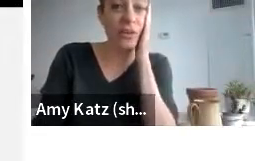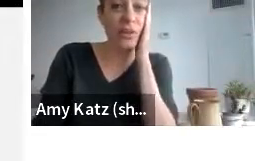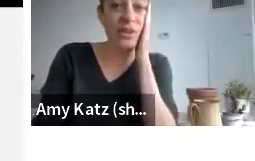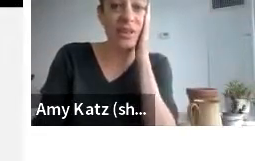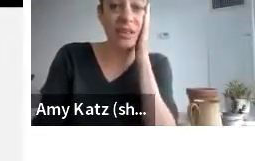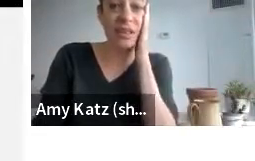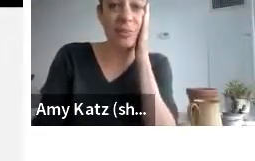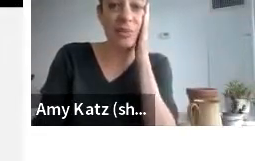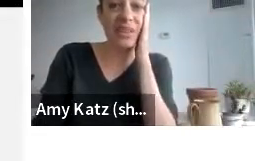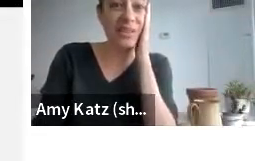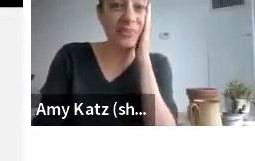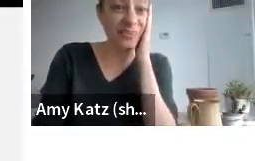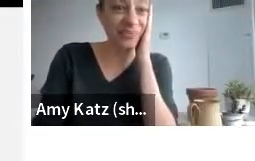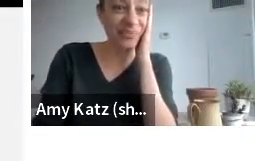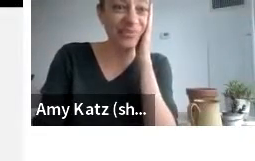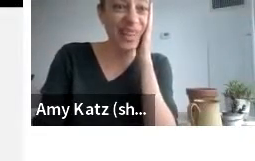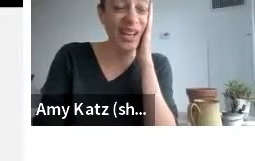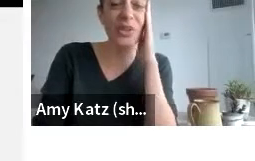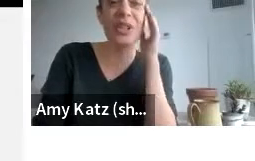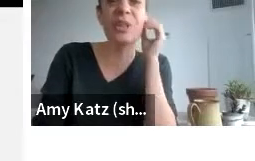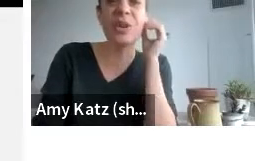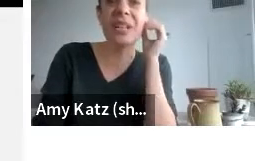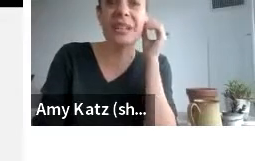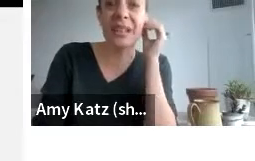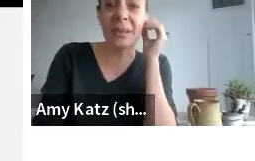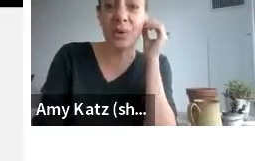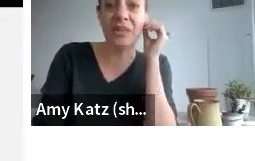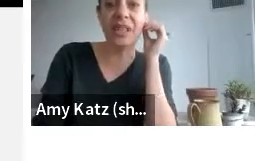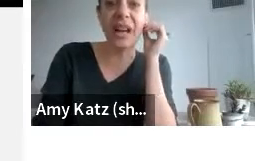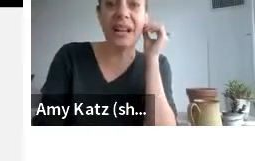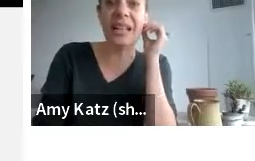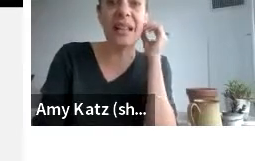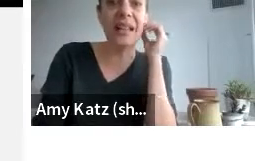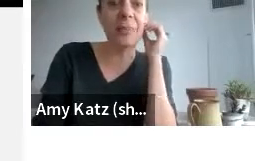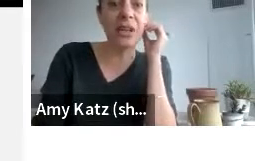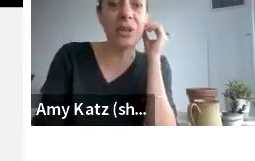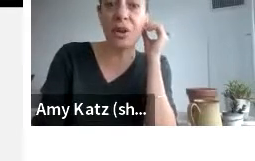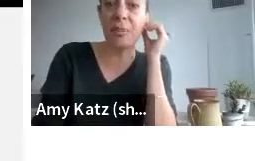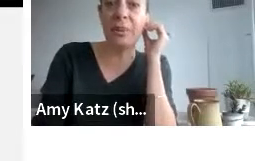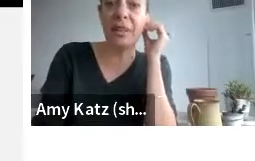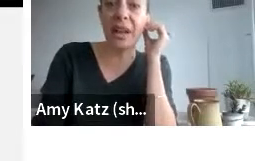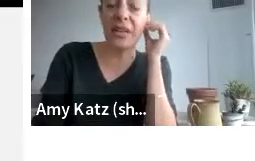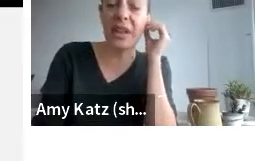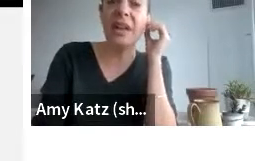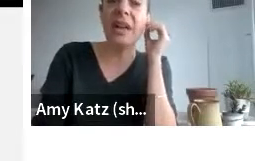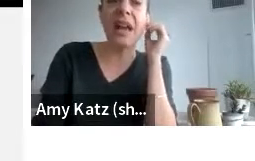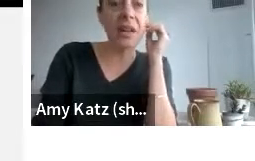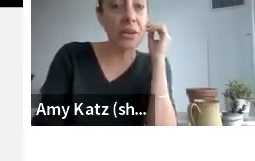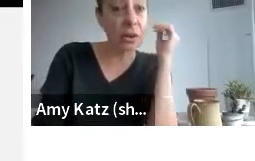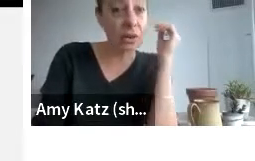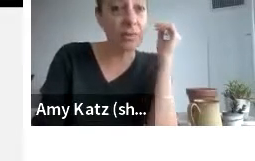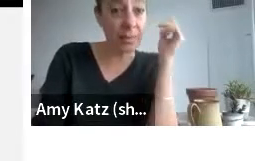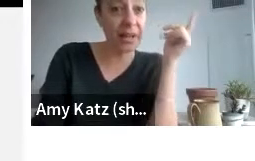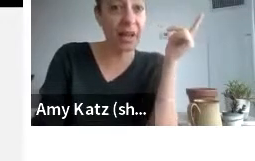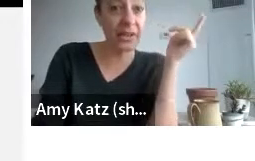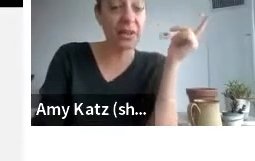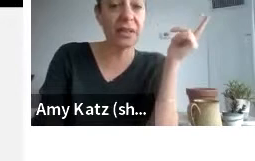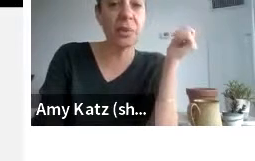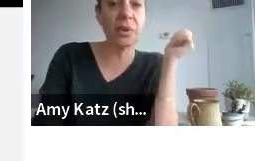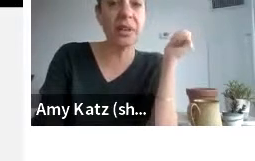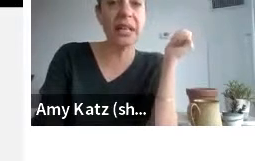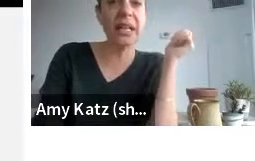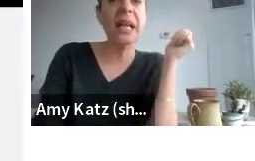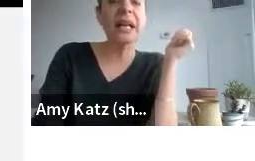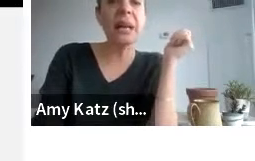share that afterwards. Next slide, please. So since we noticed that most of the guidance highlighted by Toronto Public Health and other local public health